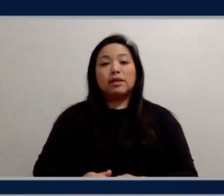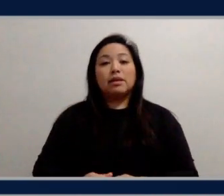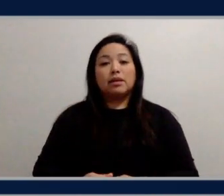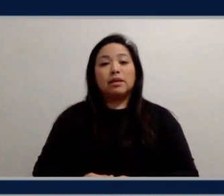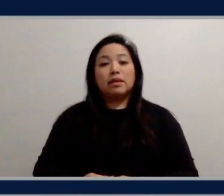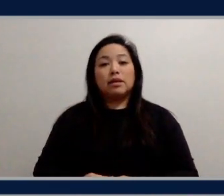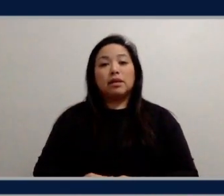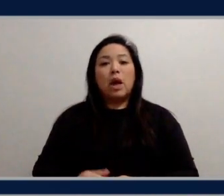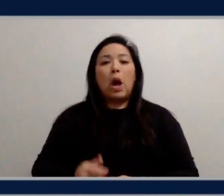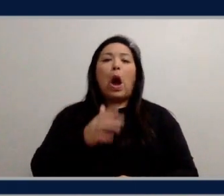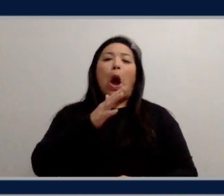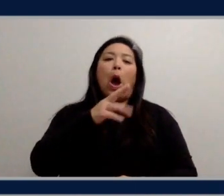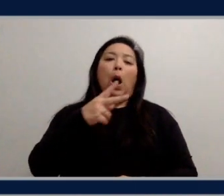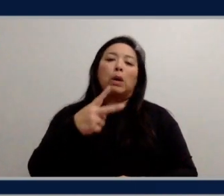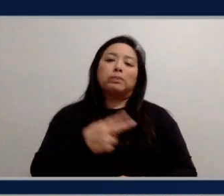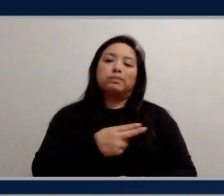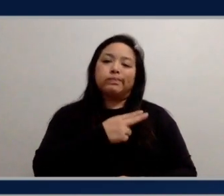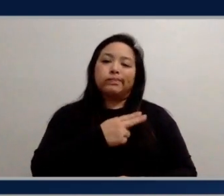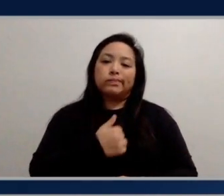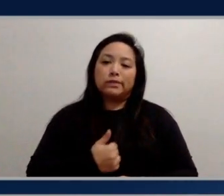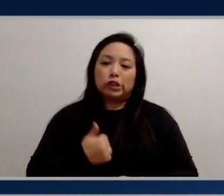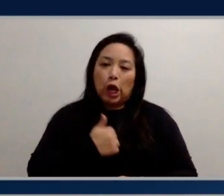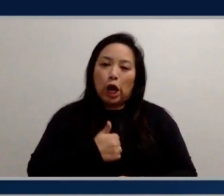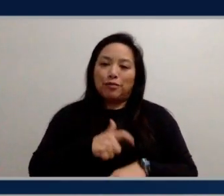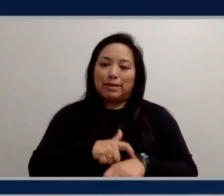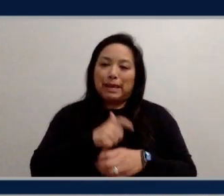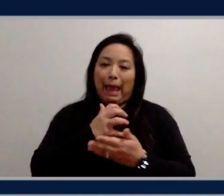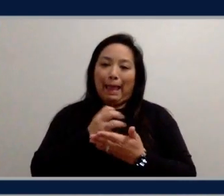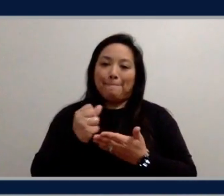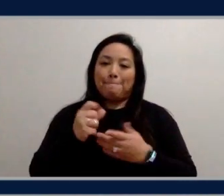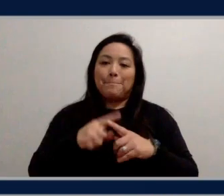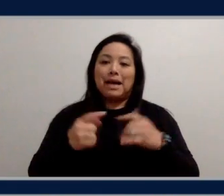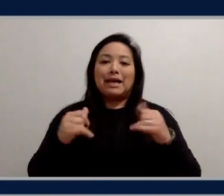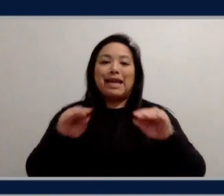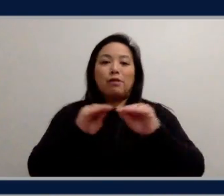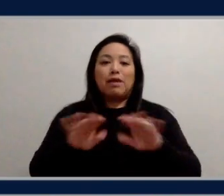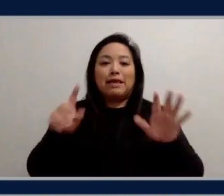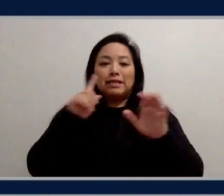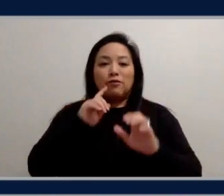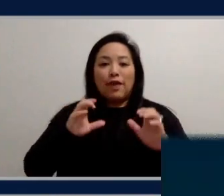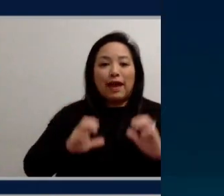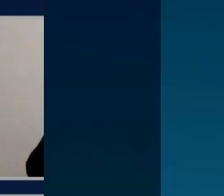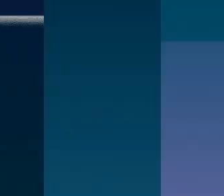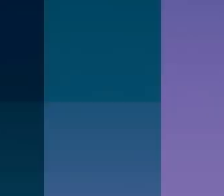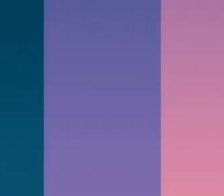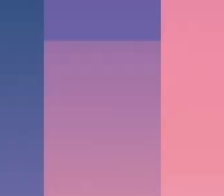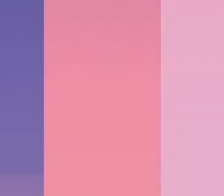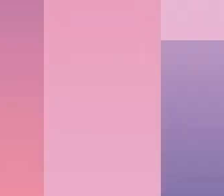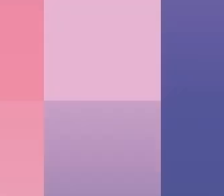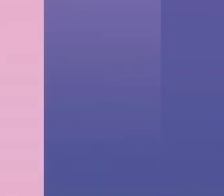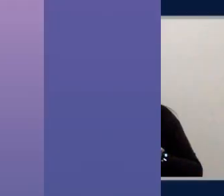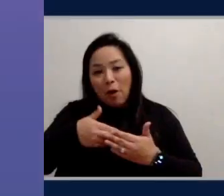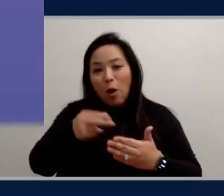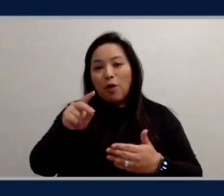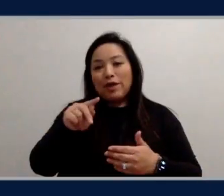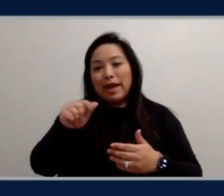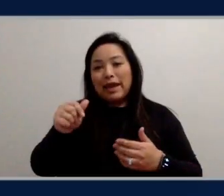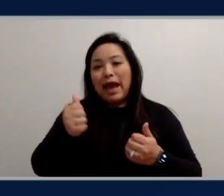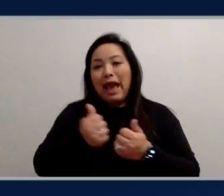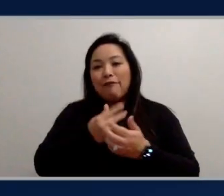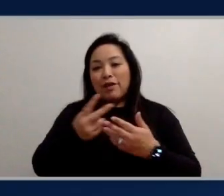Unfortunately, we do have to cut you off, but the good thing is that all of this is now released for our customers to get to see. We have all the data. It's uploaded.